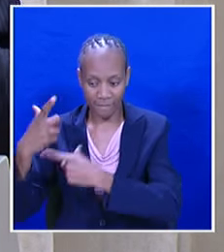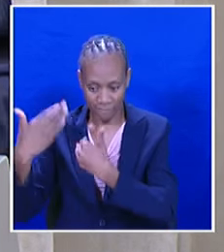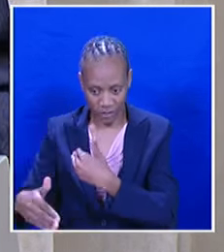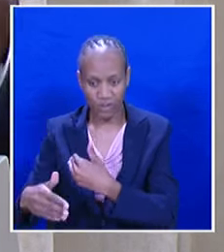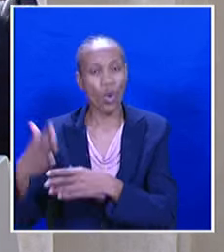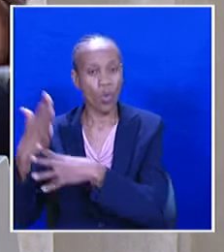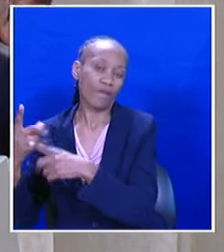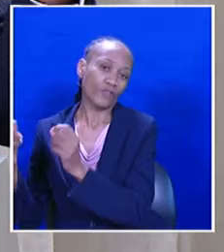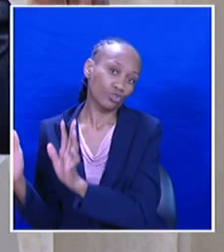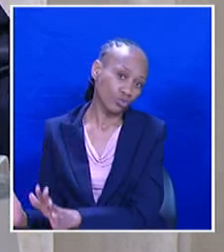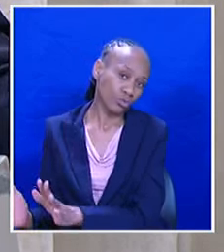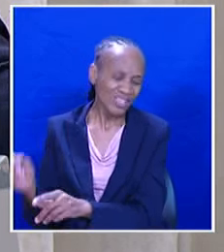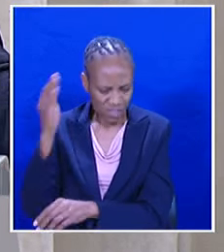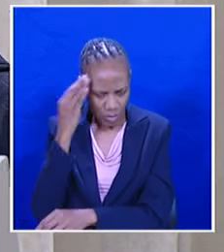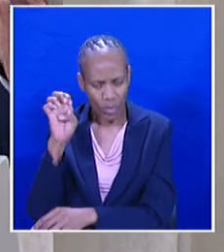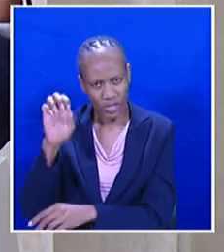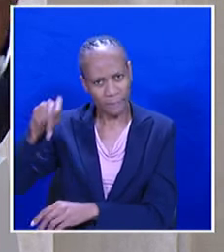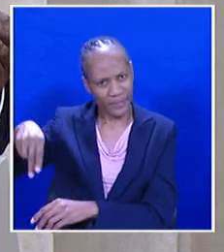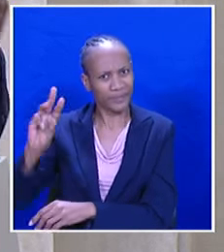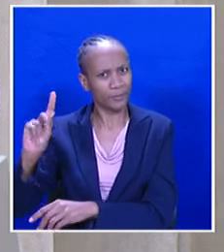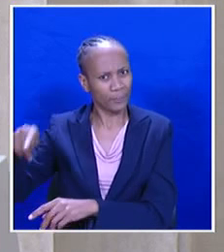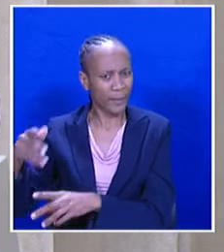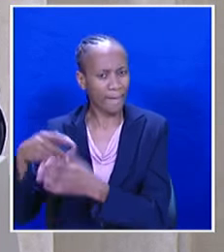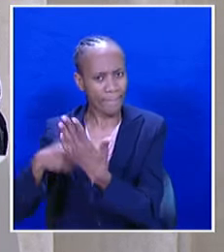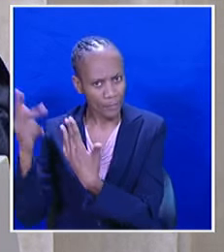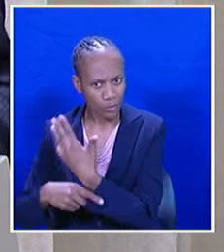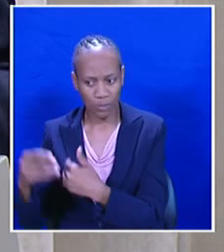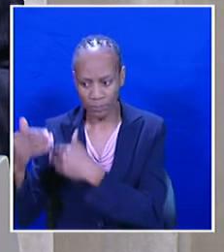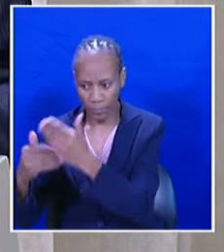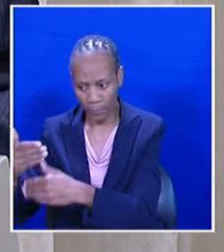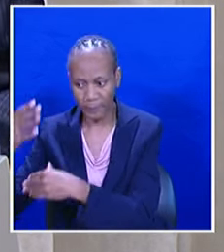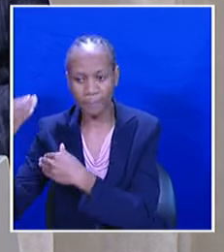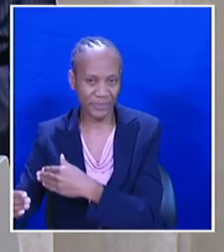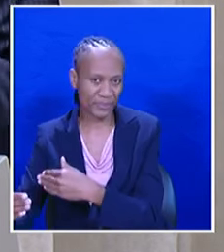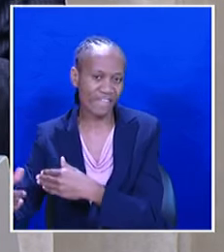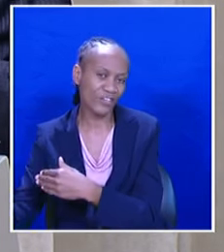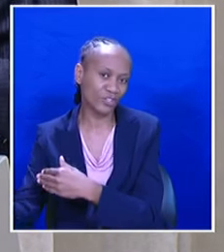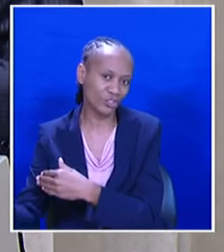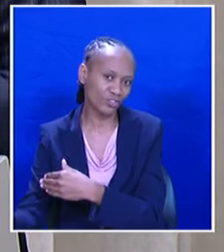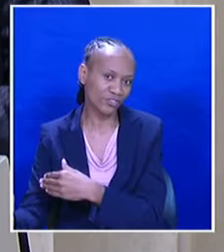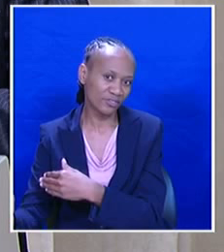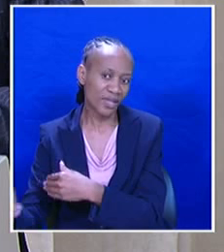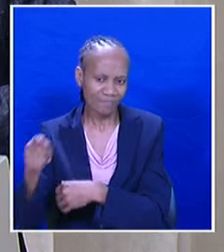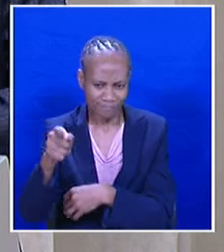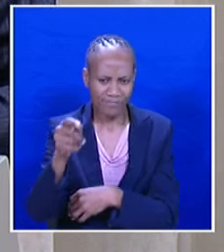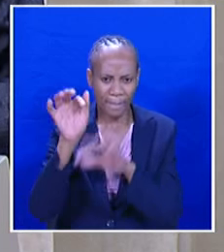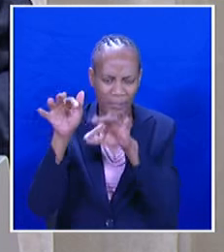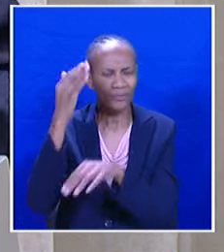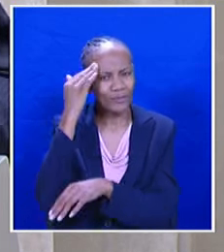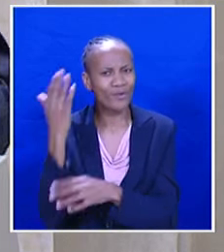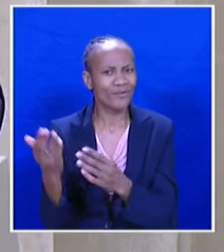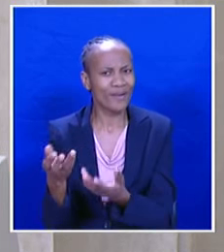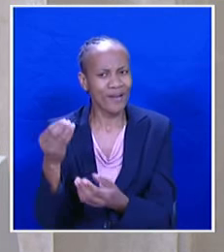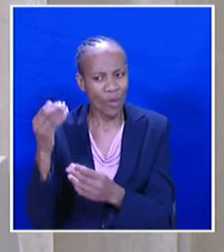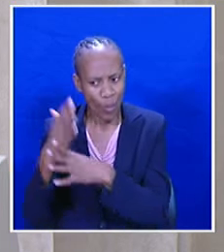are for that duration, and they participate enthusiastically, knowing that they can either learn skills, they get